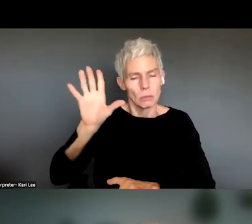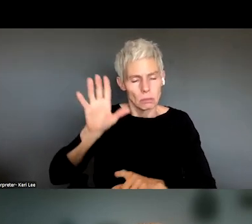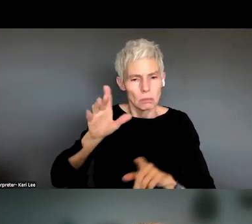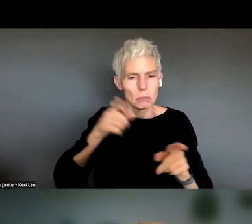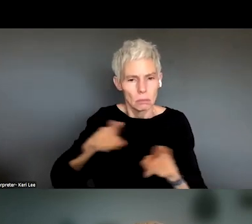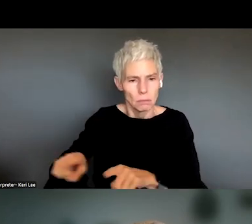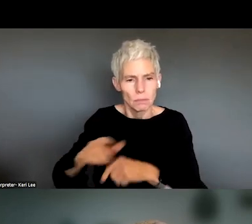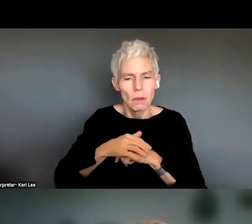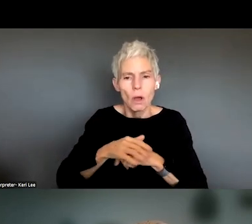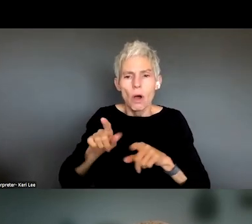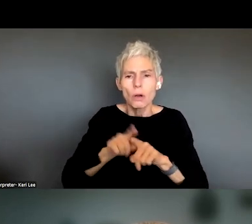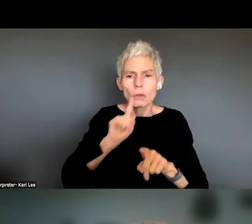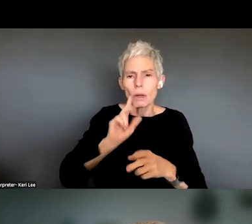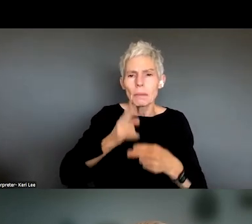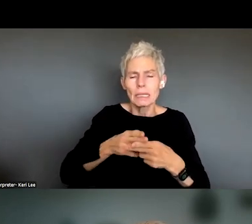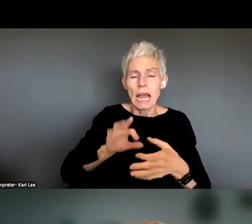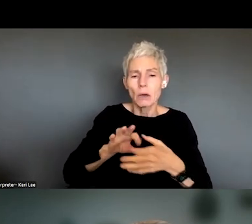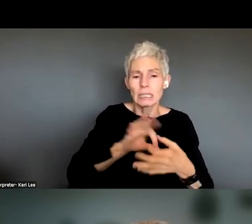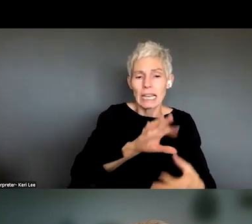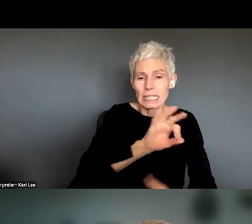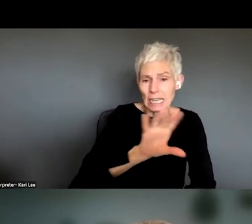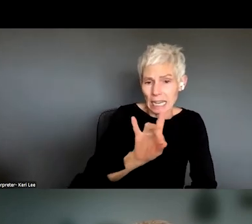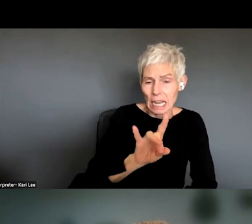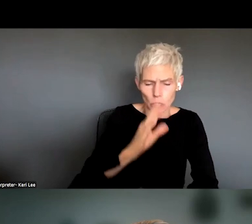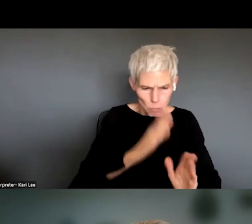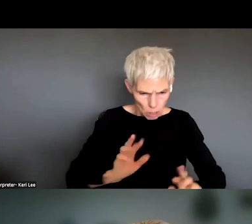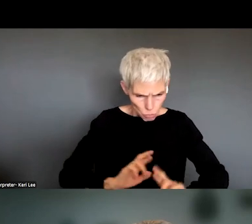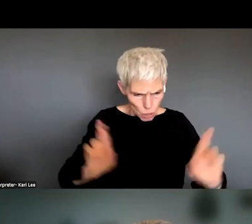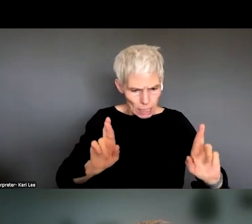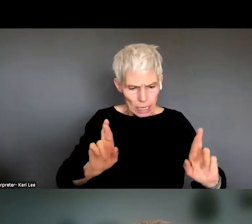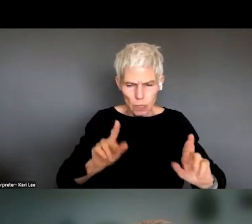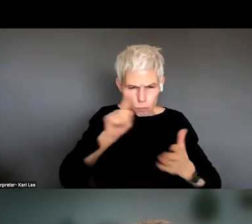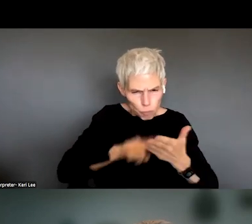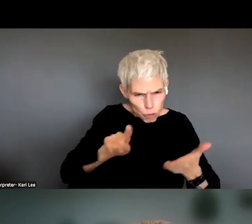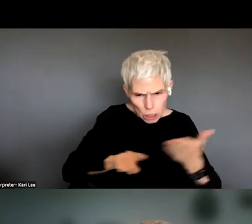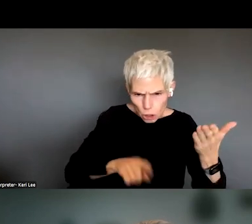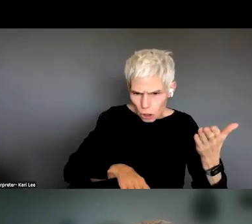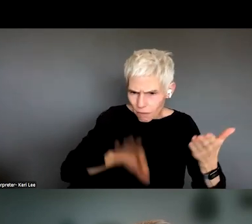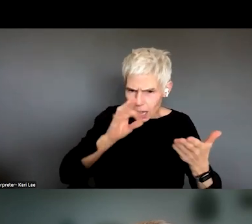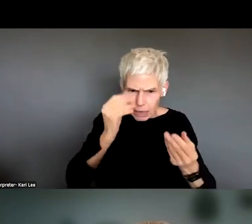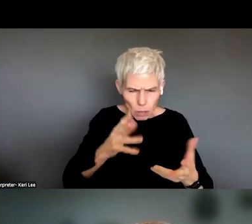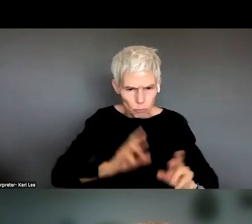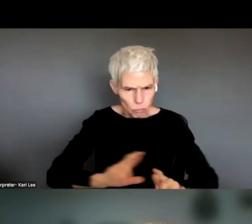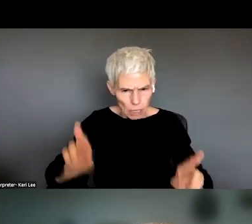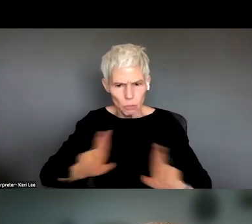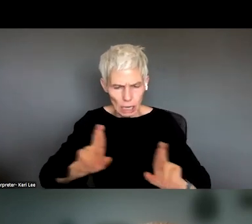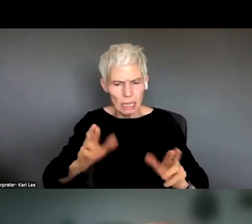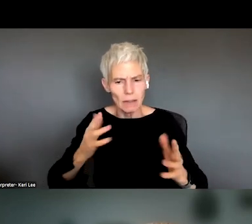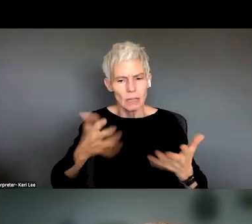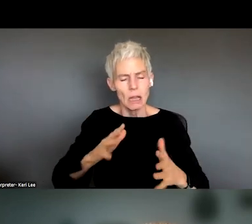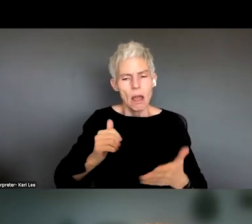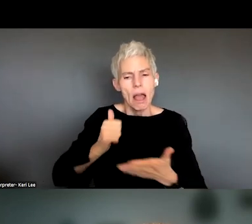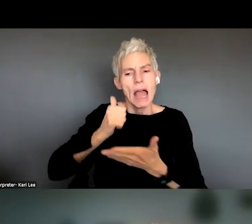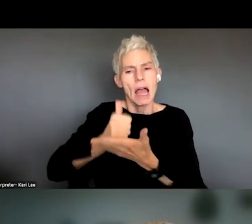thing I would say as it relates to 988, when you're prepared and when you've kind of done your homework to know what that means, it can help you with some of